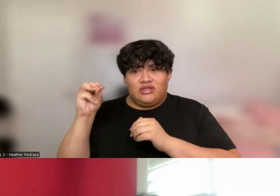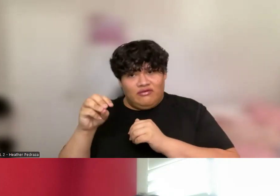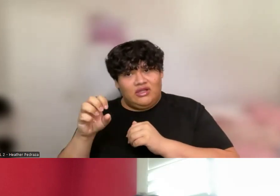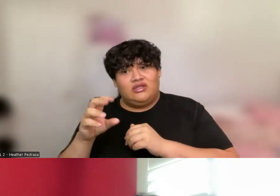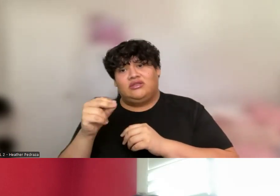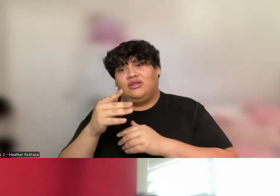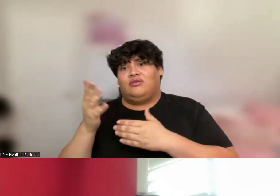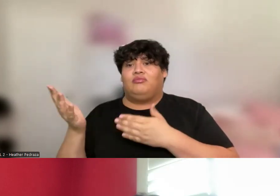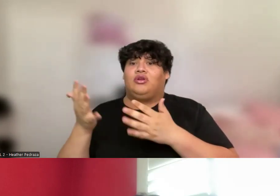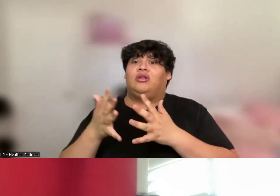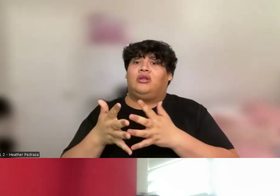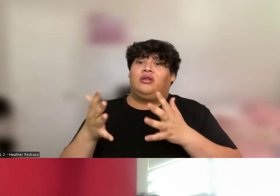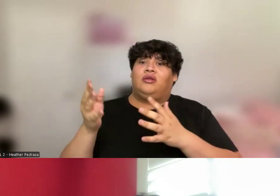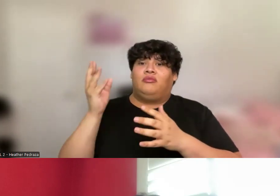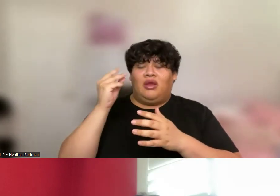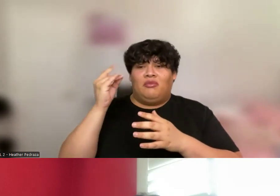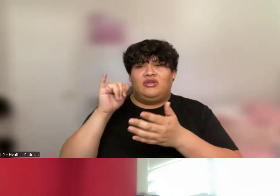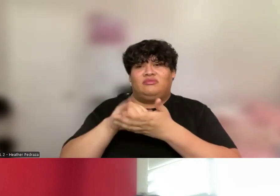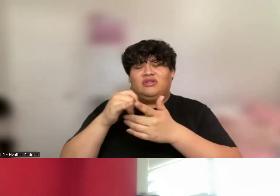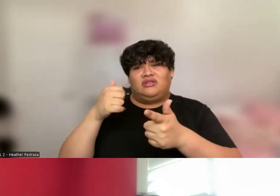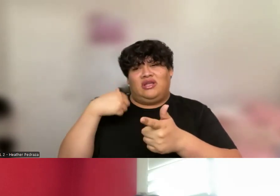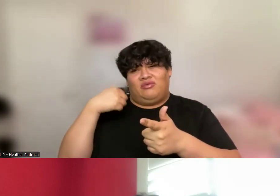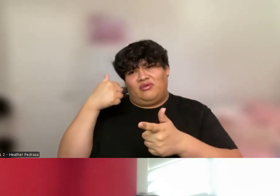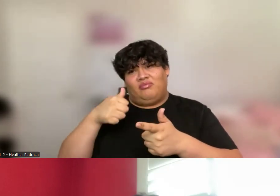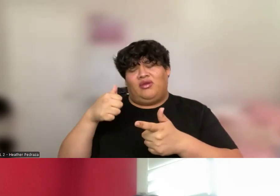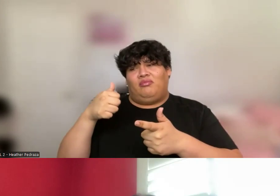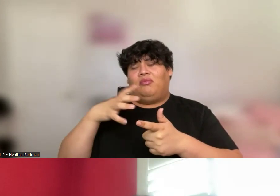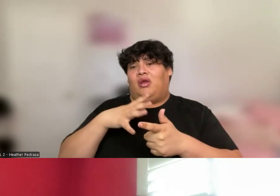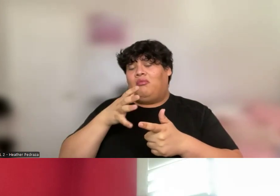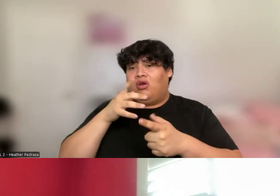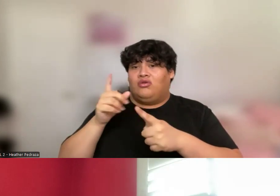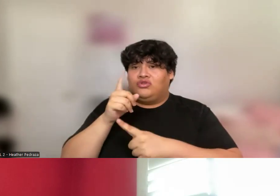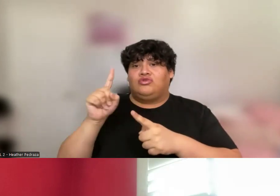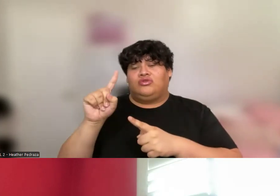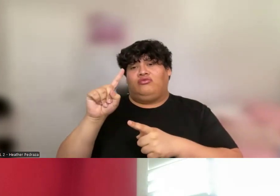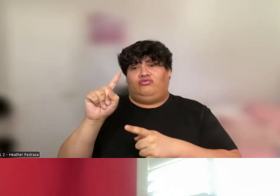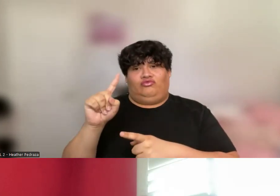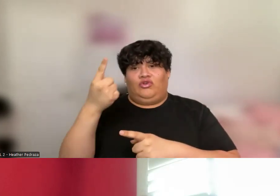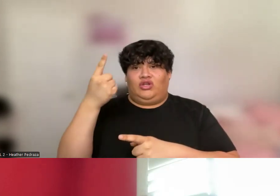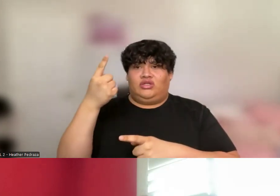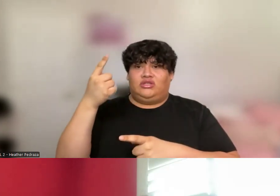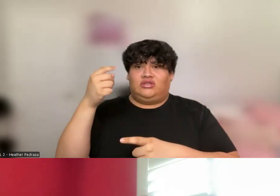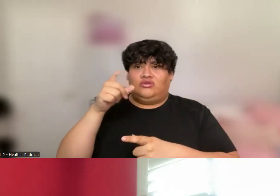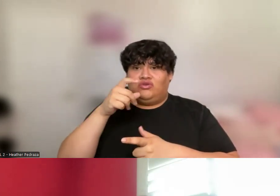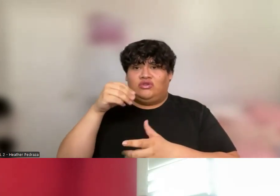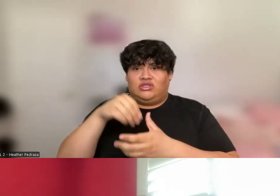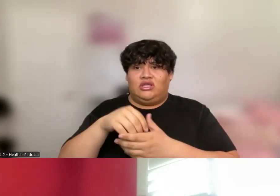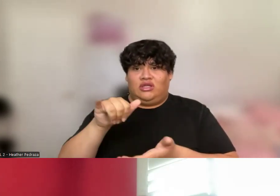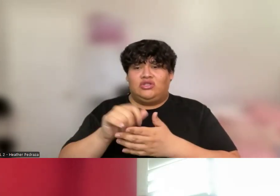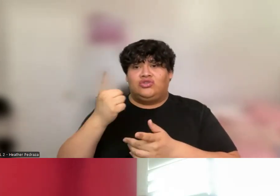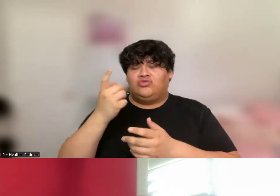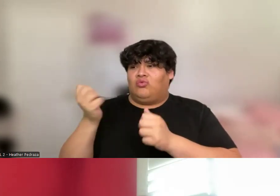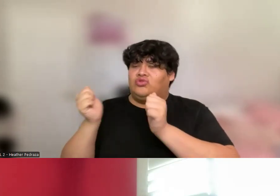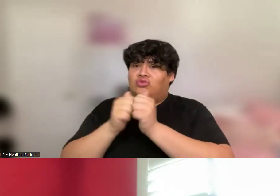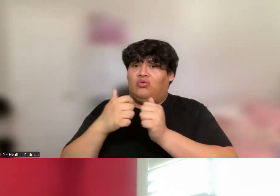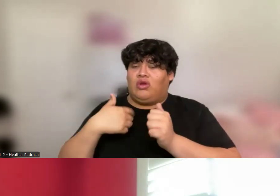brought back a lot of memories for me, because my mom was one of the very first ombudsmans, and she used to take me when I